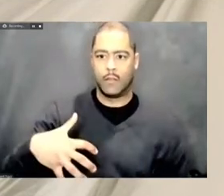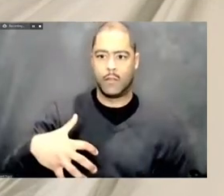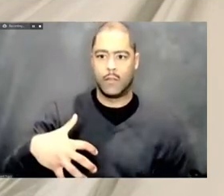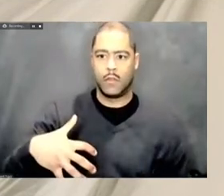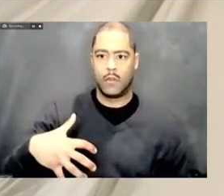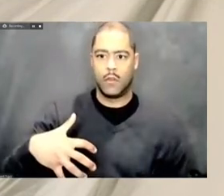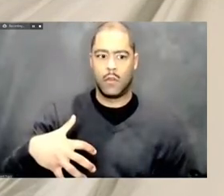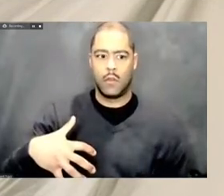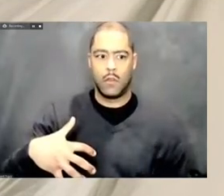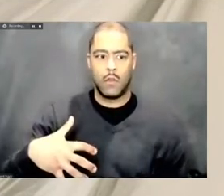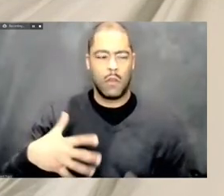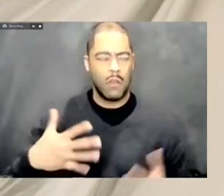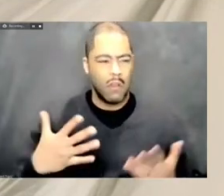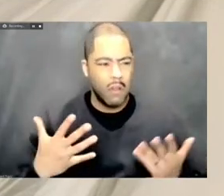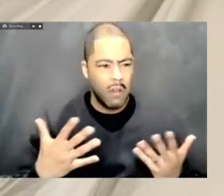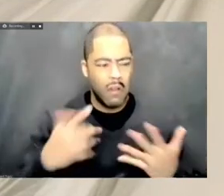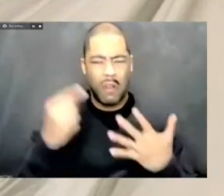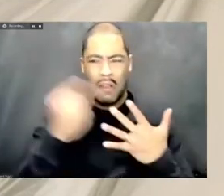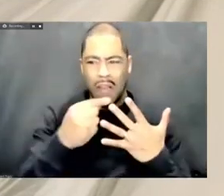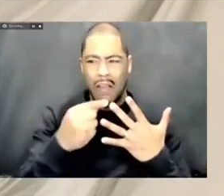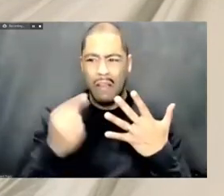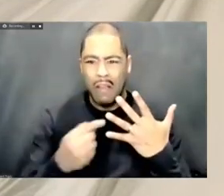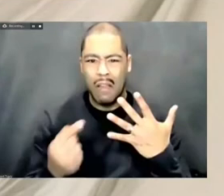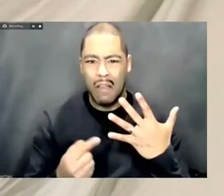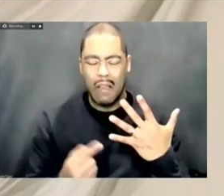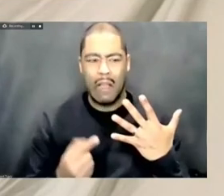She loved him, you see?